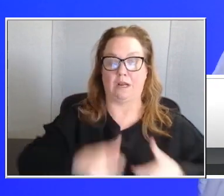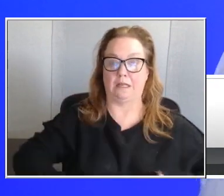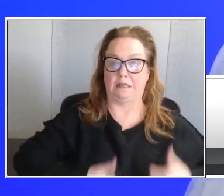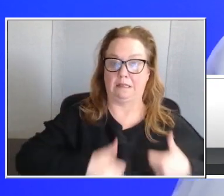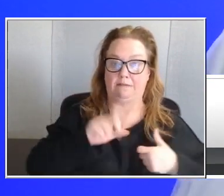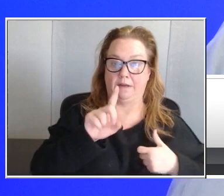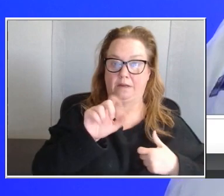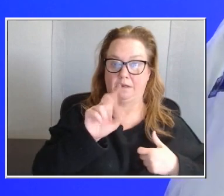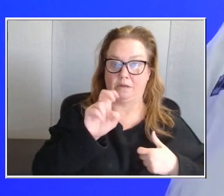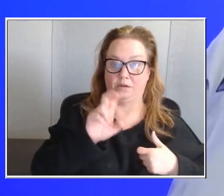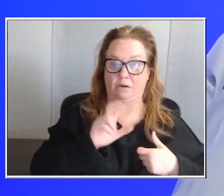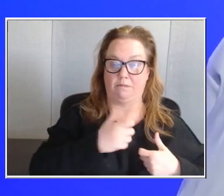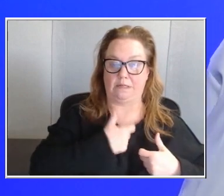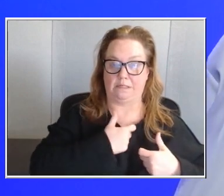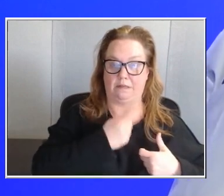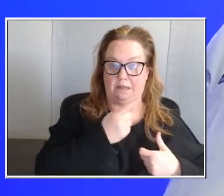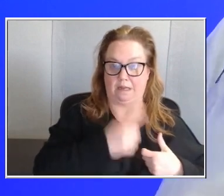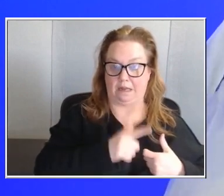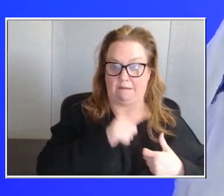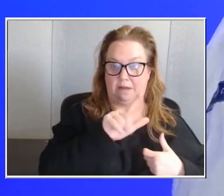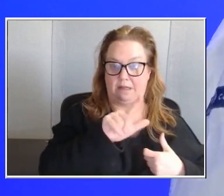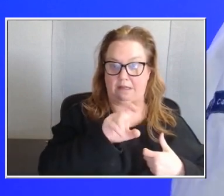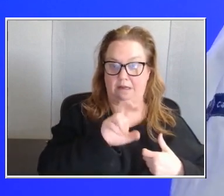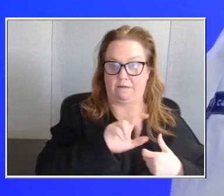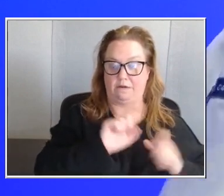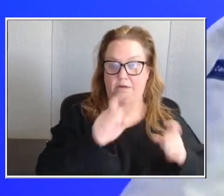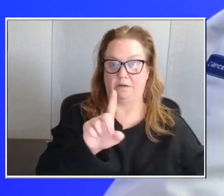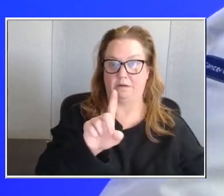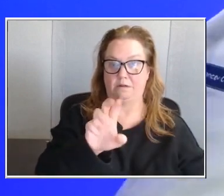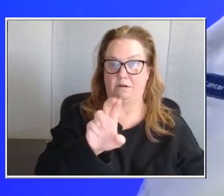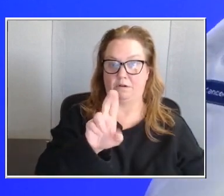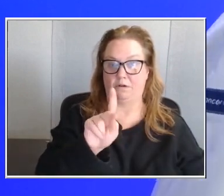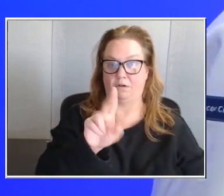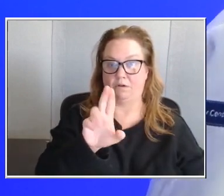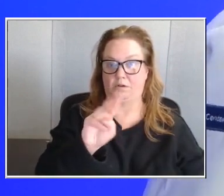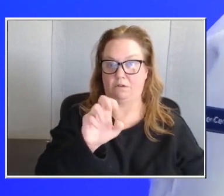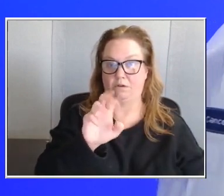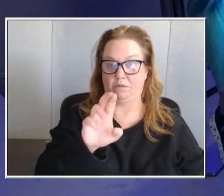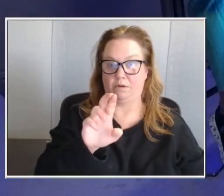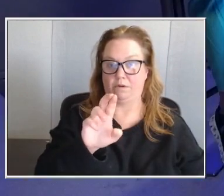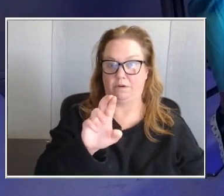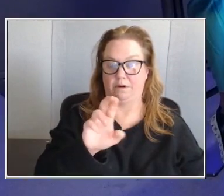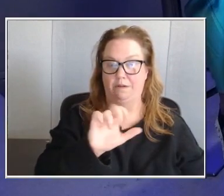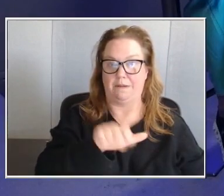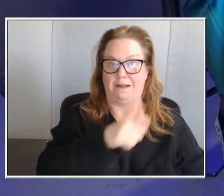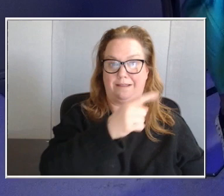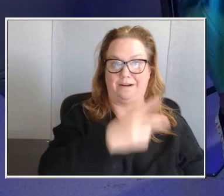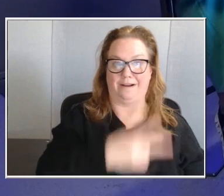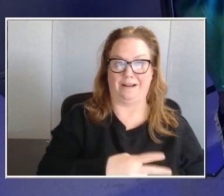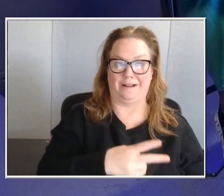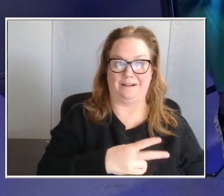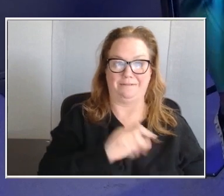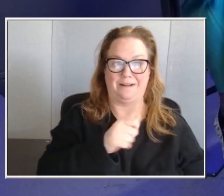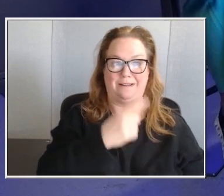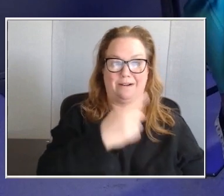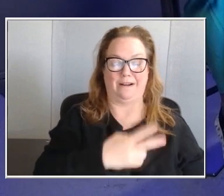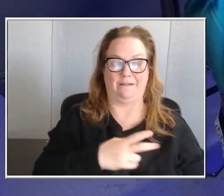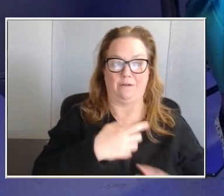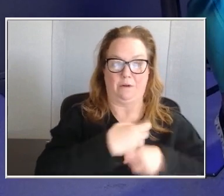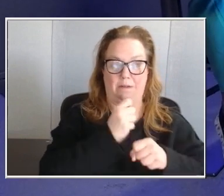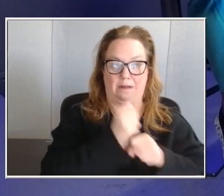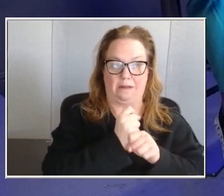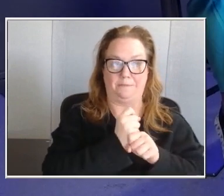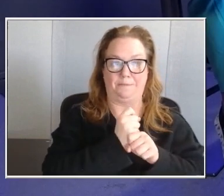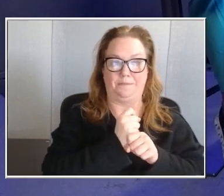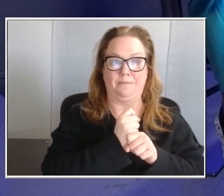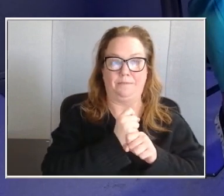take, like, I would donate half my liver to Dr. Coomer, and my other half my other half would regenerate, and so